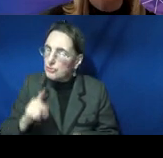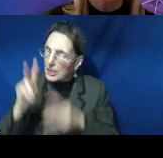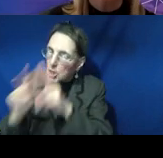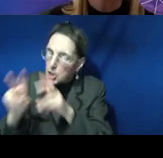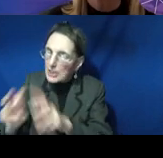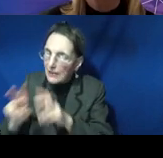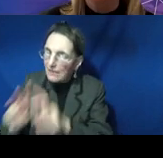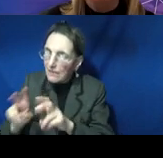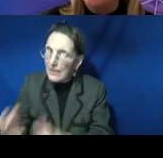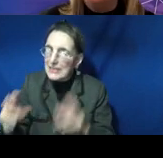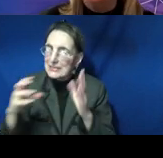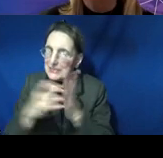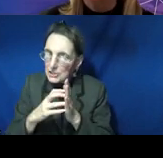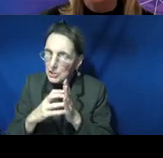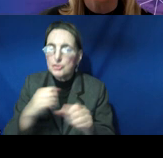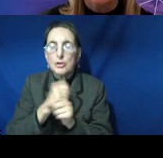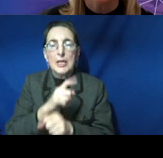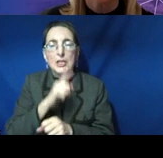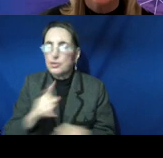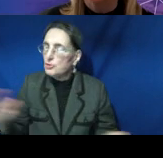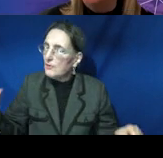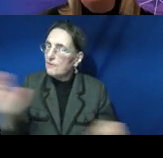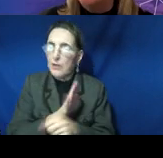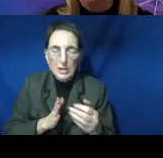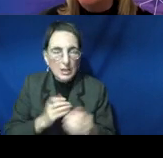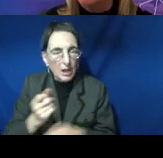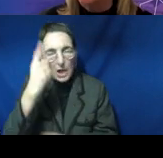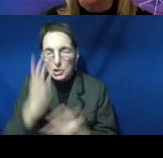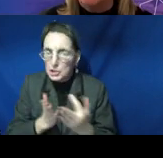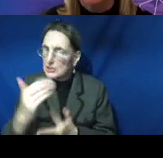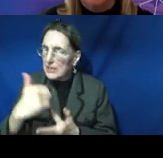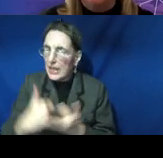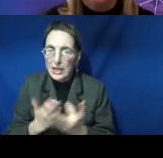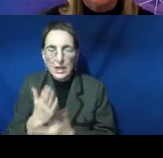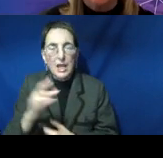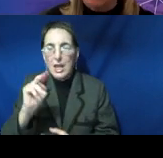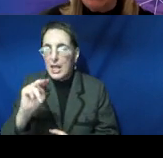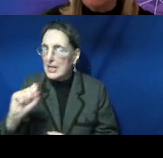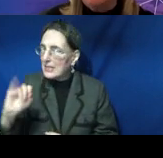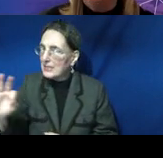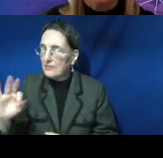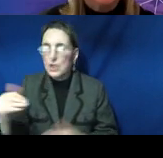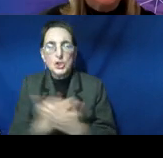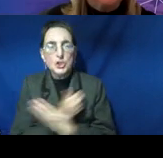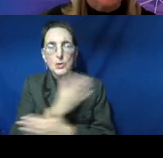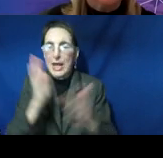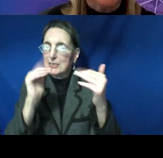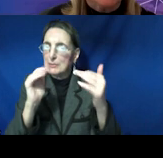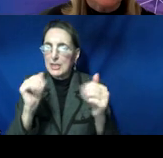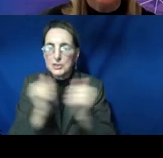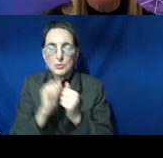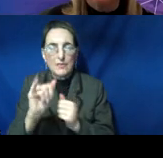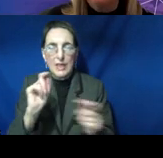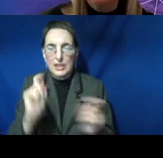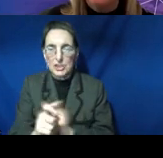to ensure that you fully understand NSF's new expectations with this change. Next slide,